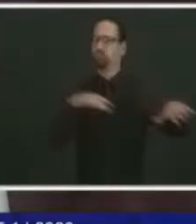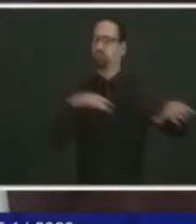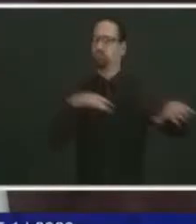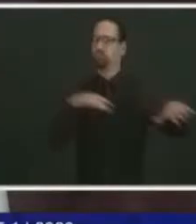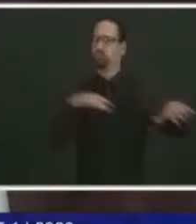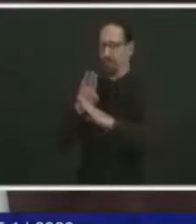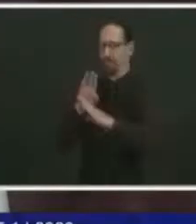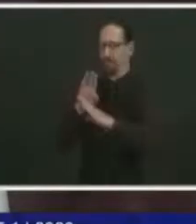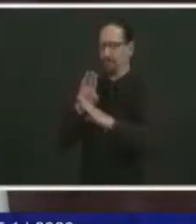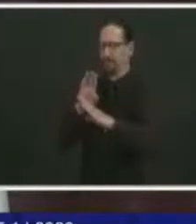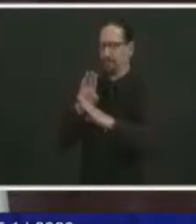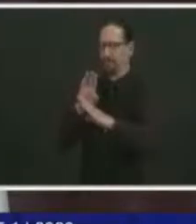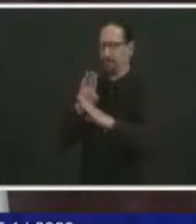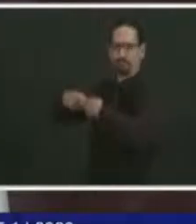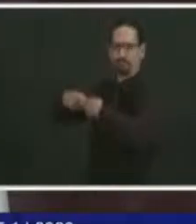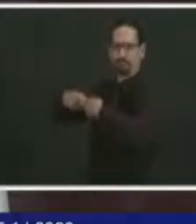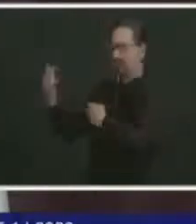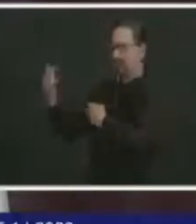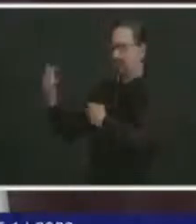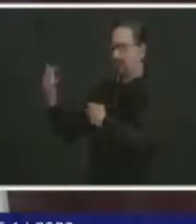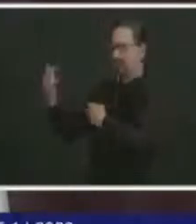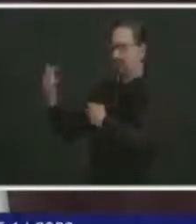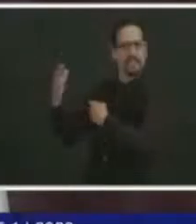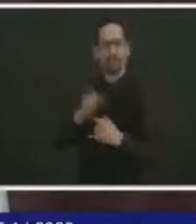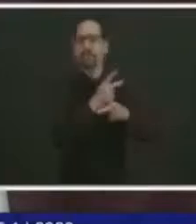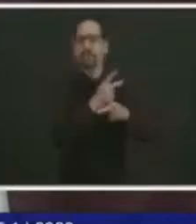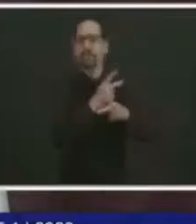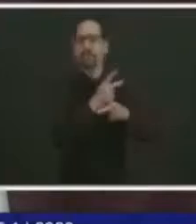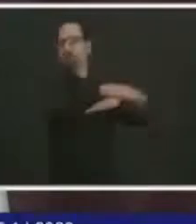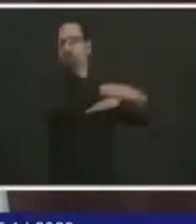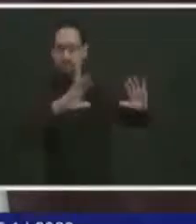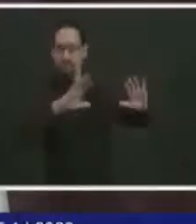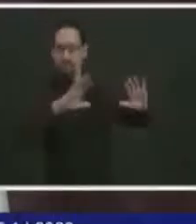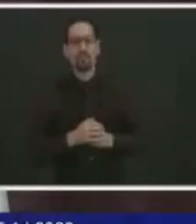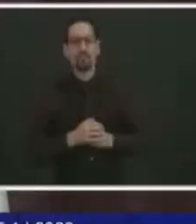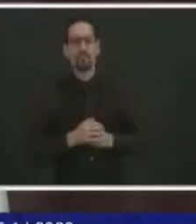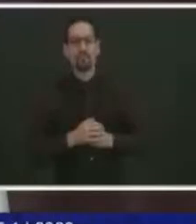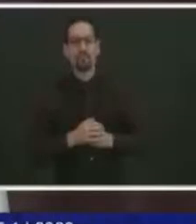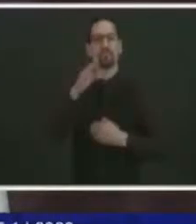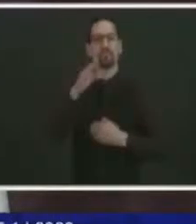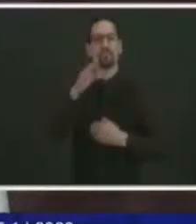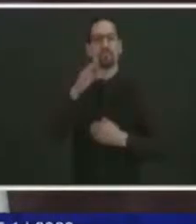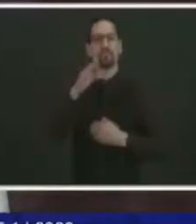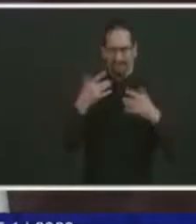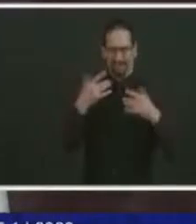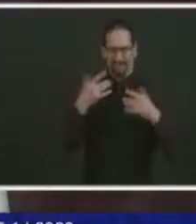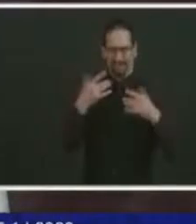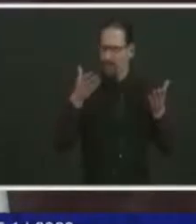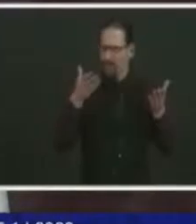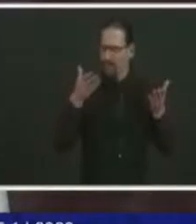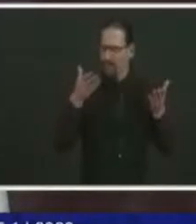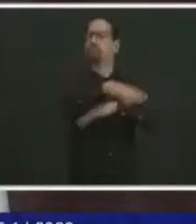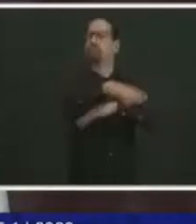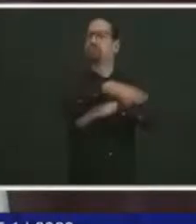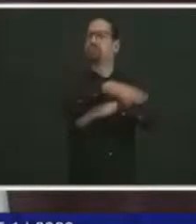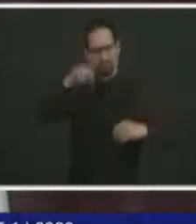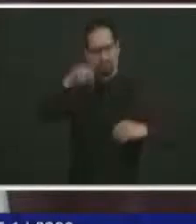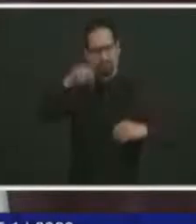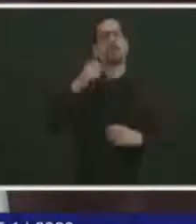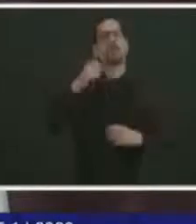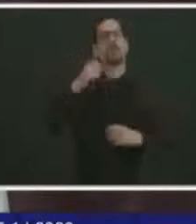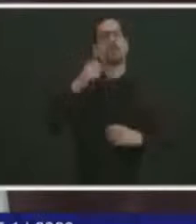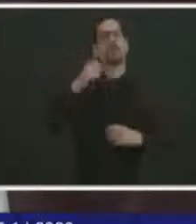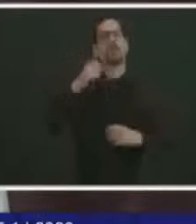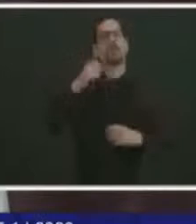by and large, folks were there. They were staying socially distanced, and we